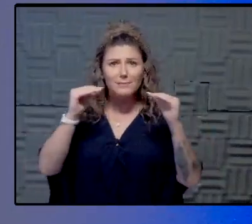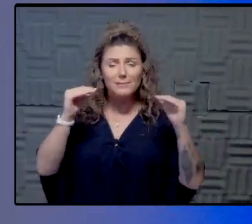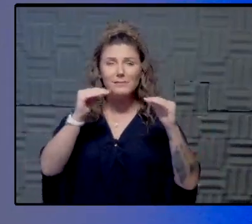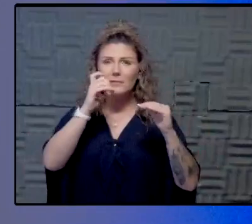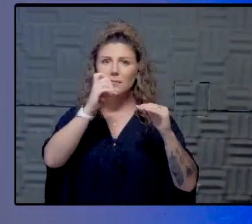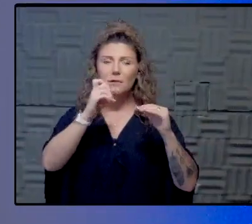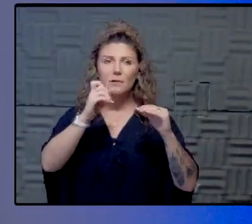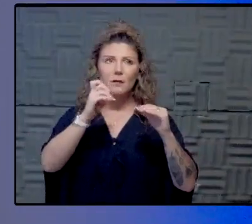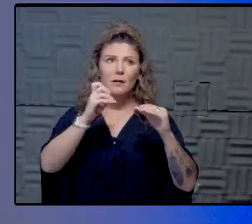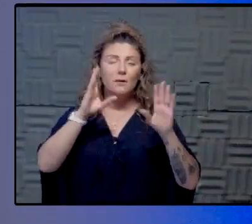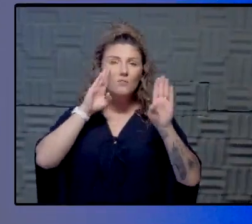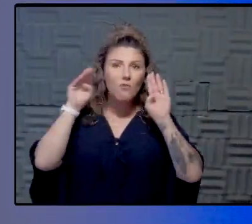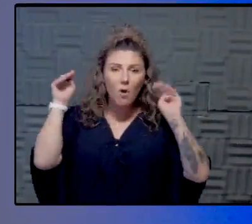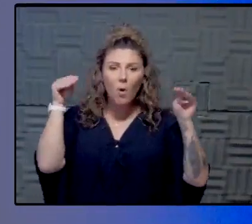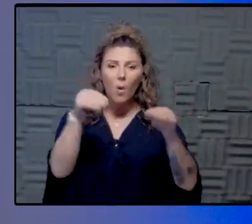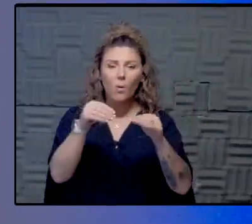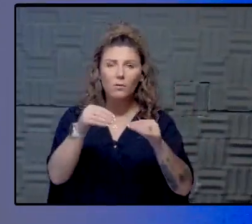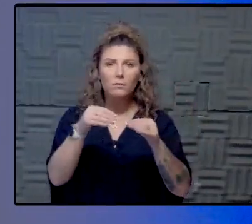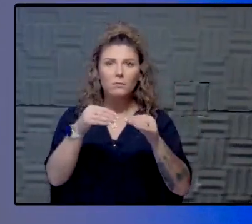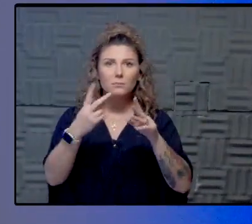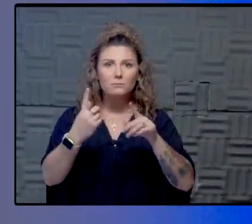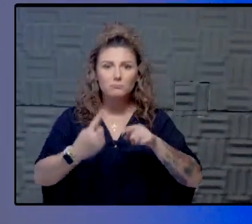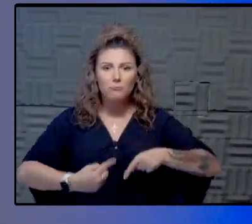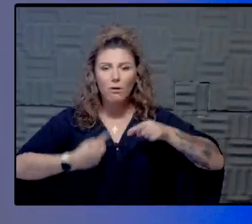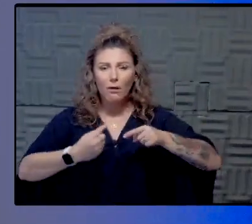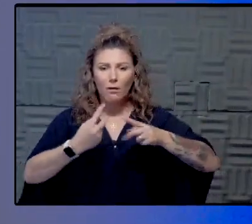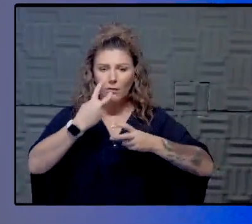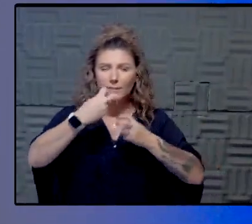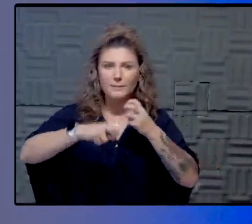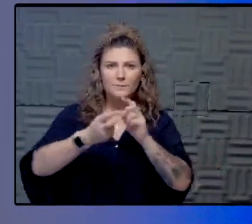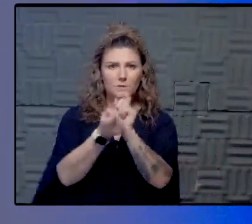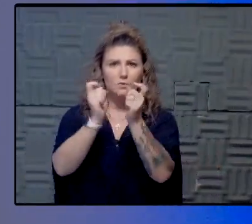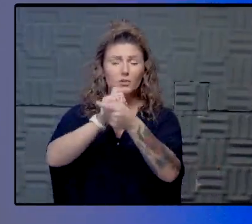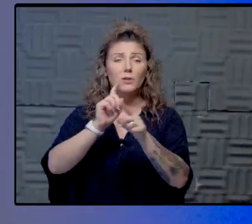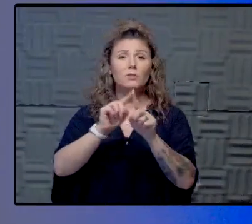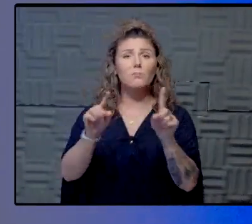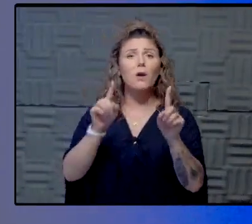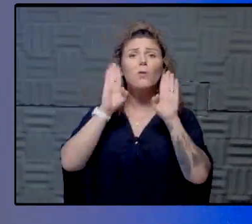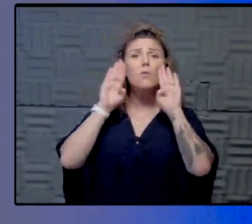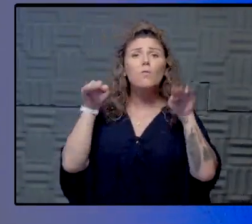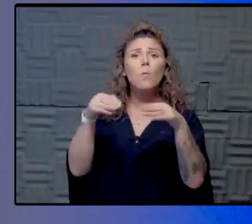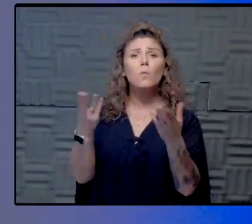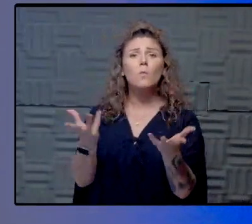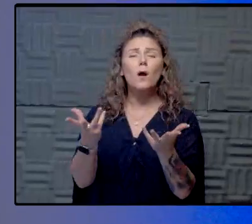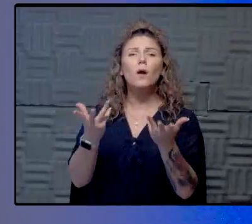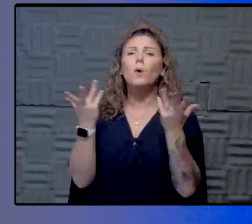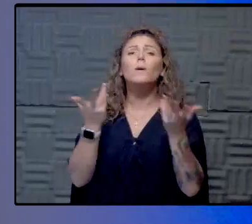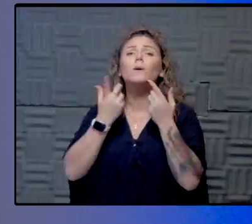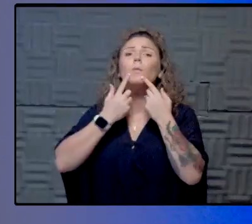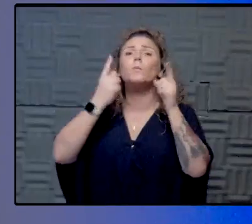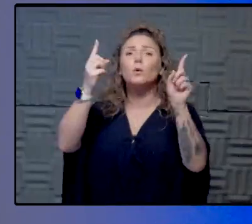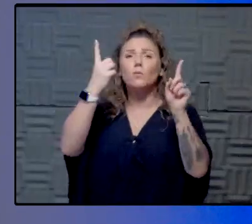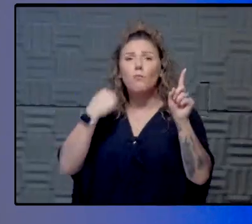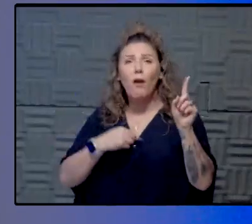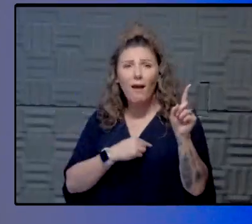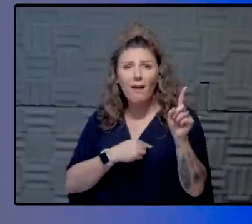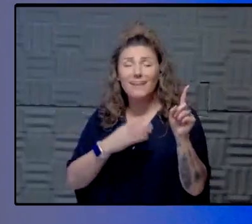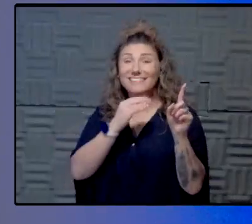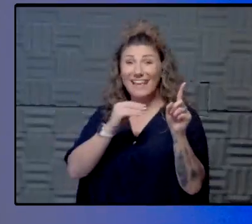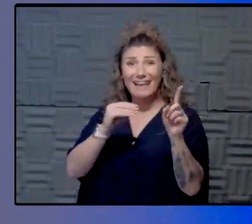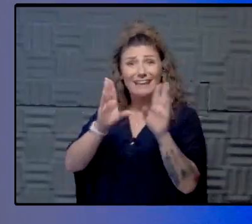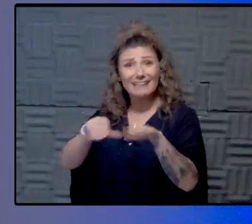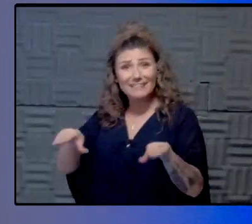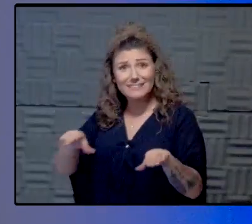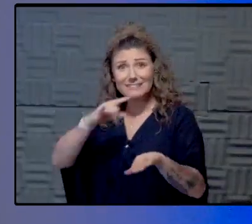up in the difficulty or the changes, but to really focus on what works for us and for our kids.